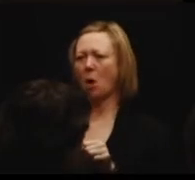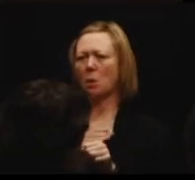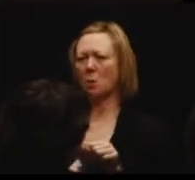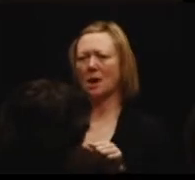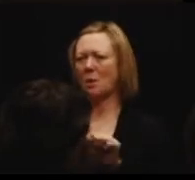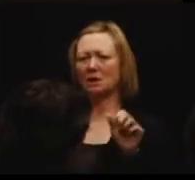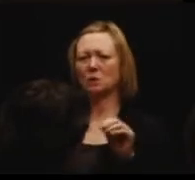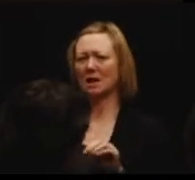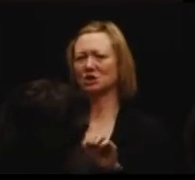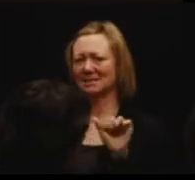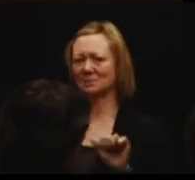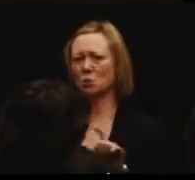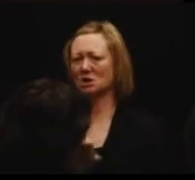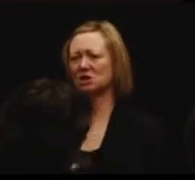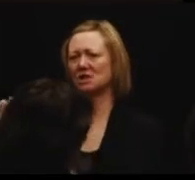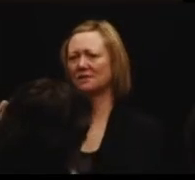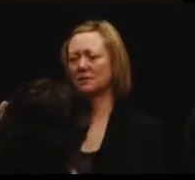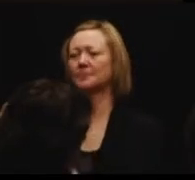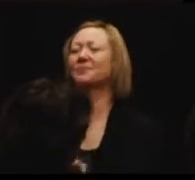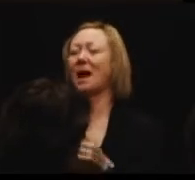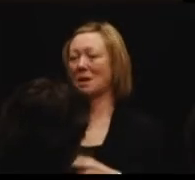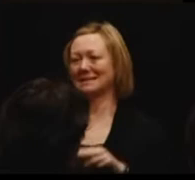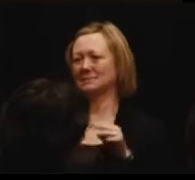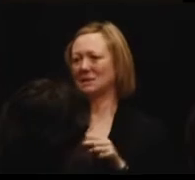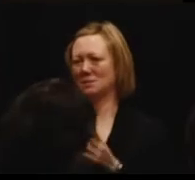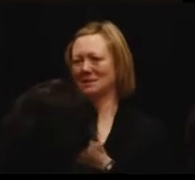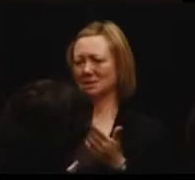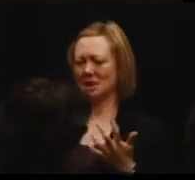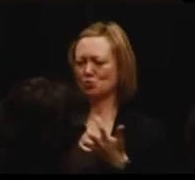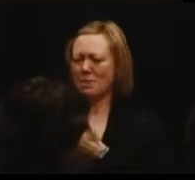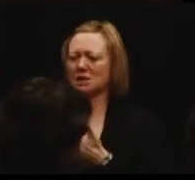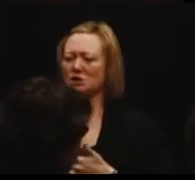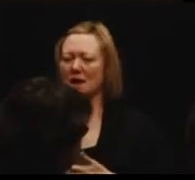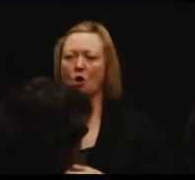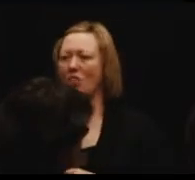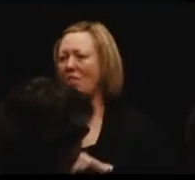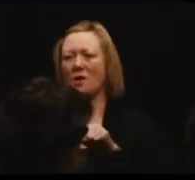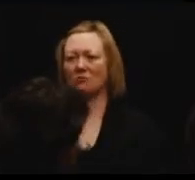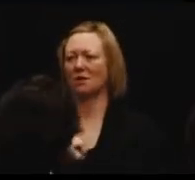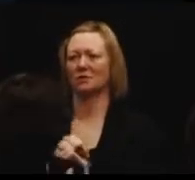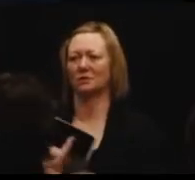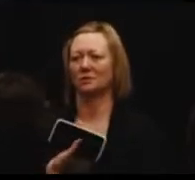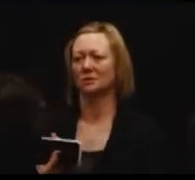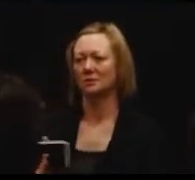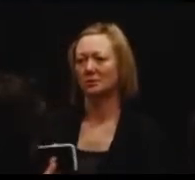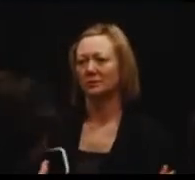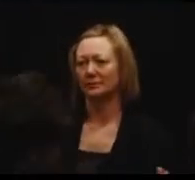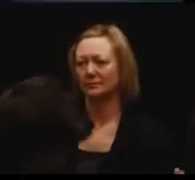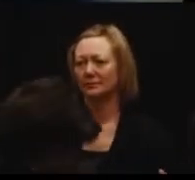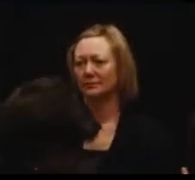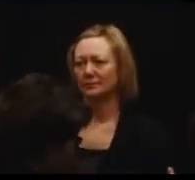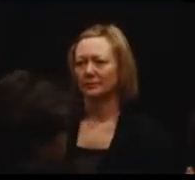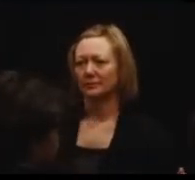education system, and then design our assessments around that, rather than the other way around. Thank you.